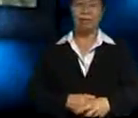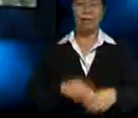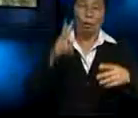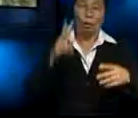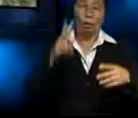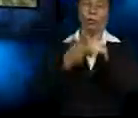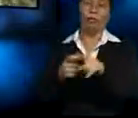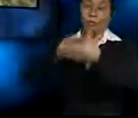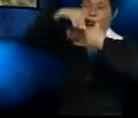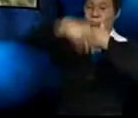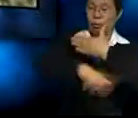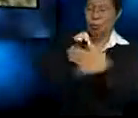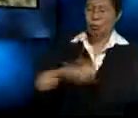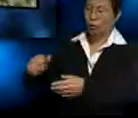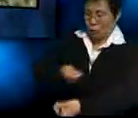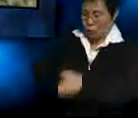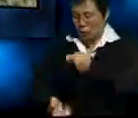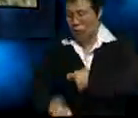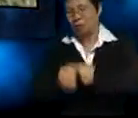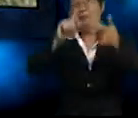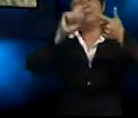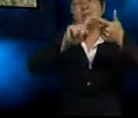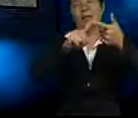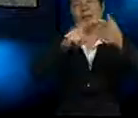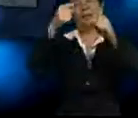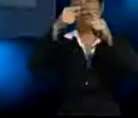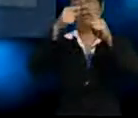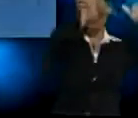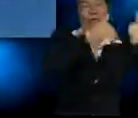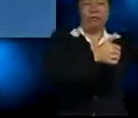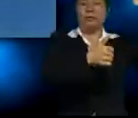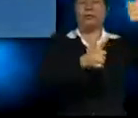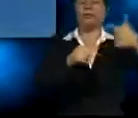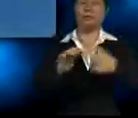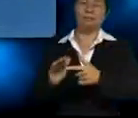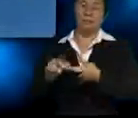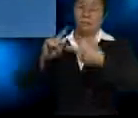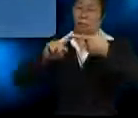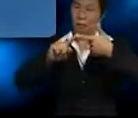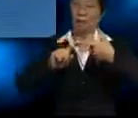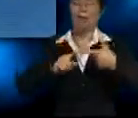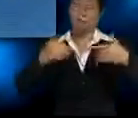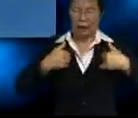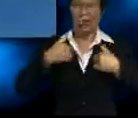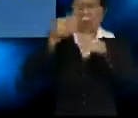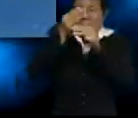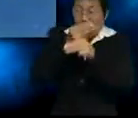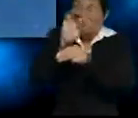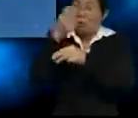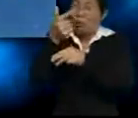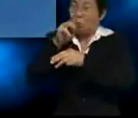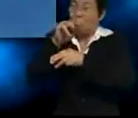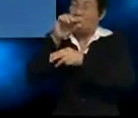Water from spring and well comes second to rainfall. They have microorganisms